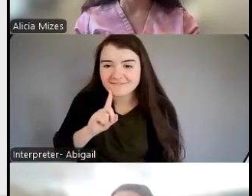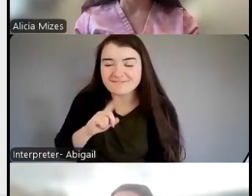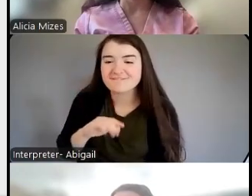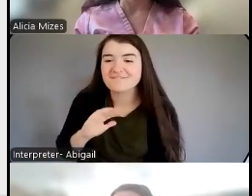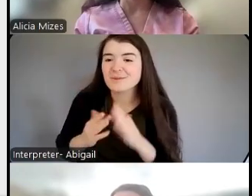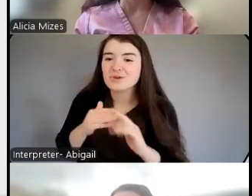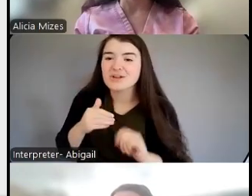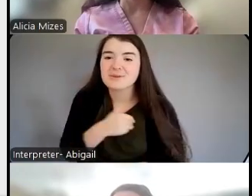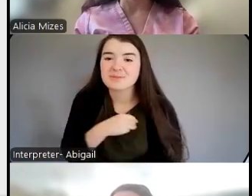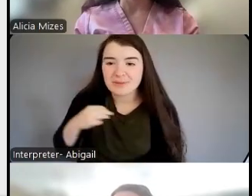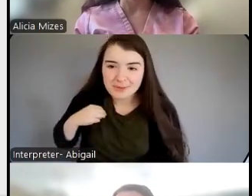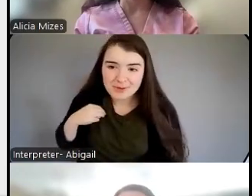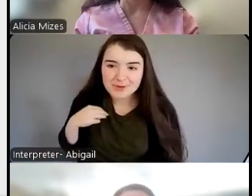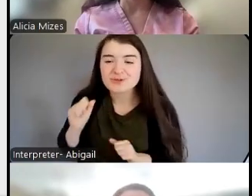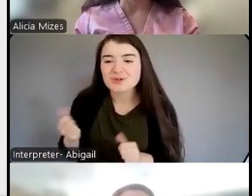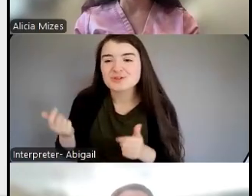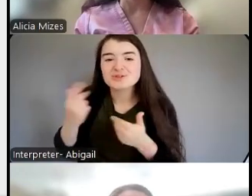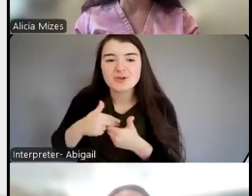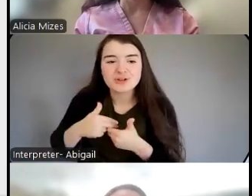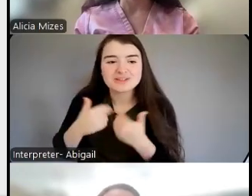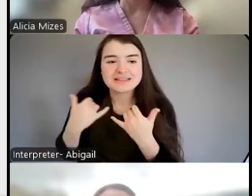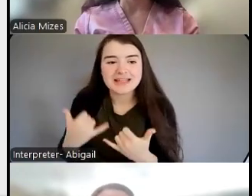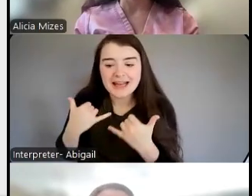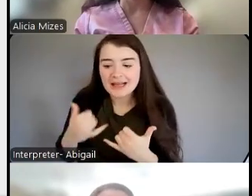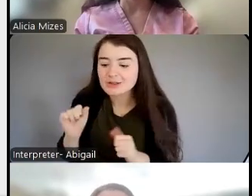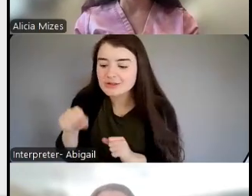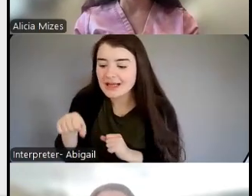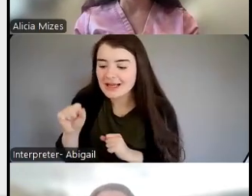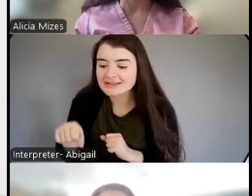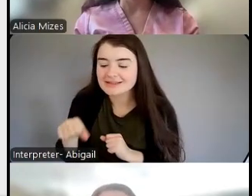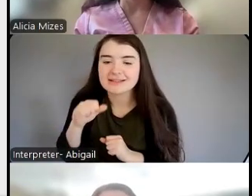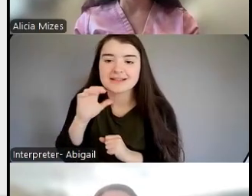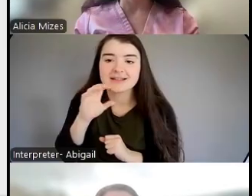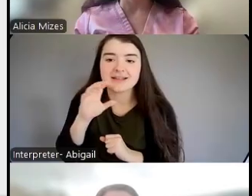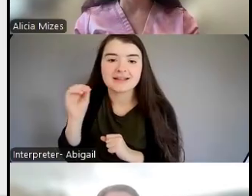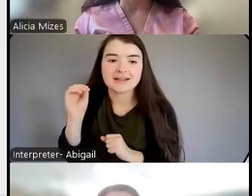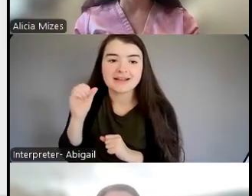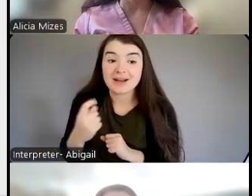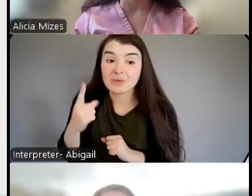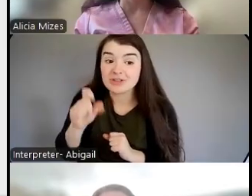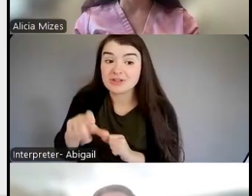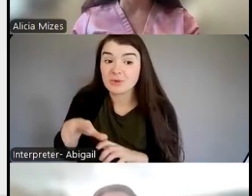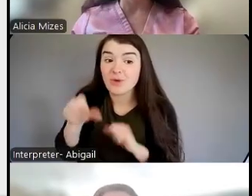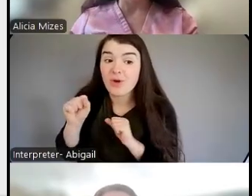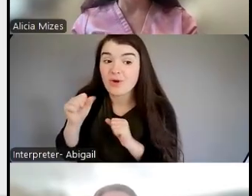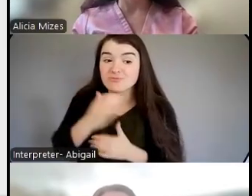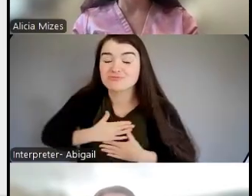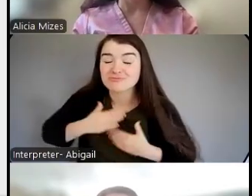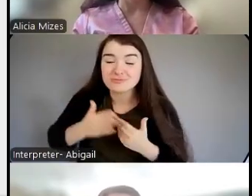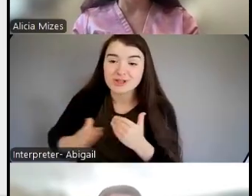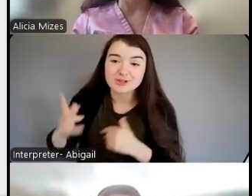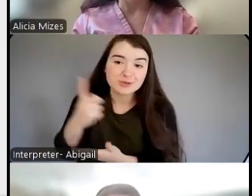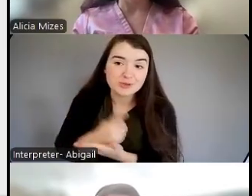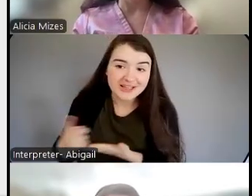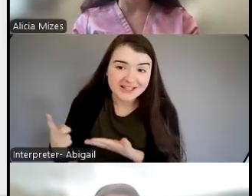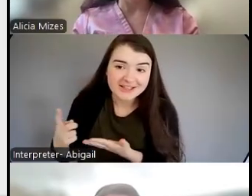able to participate today. So yes, anyone that needs to go, have a great rest of your week, and we